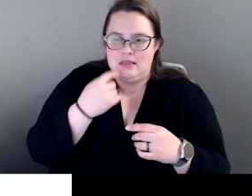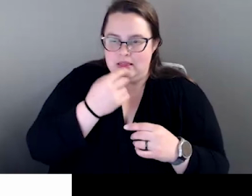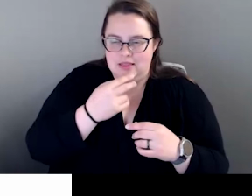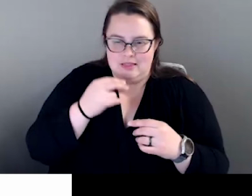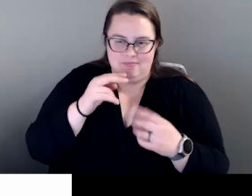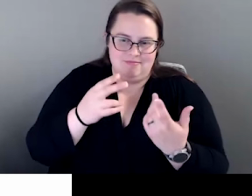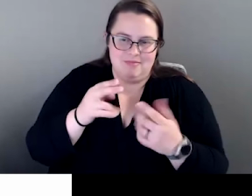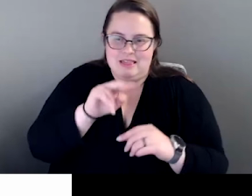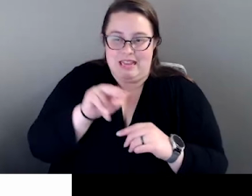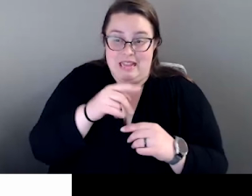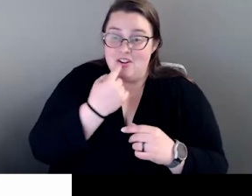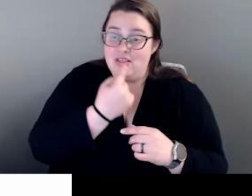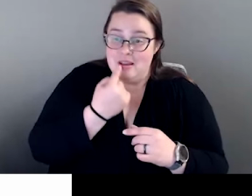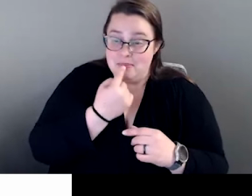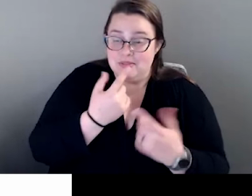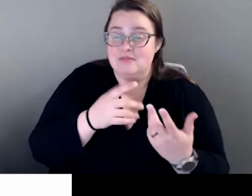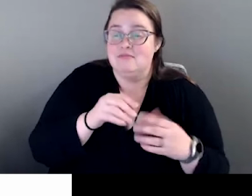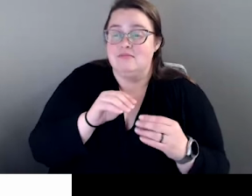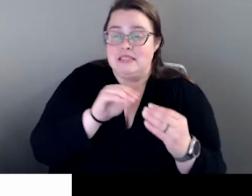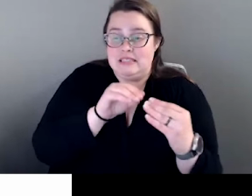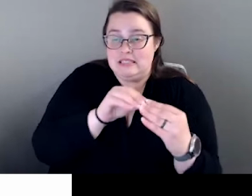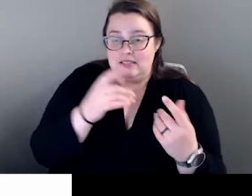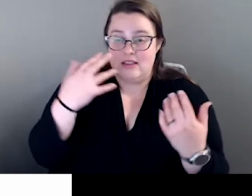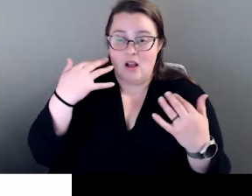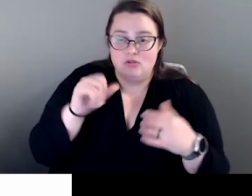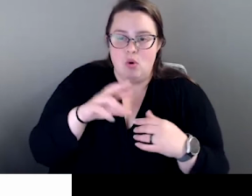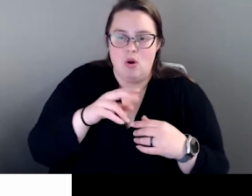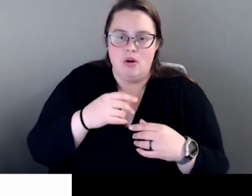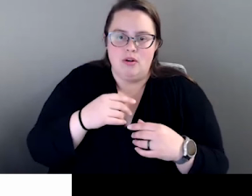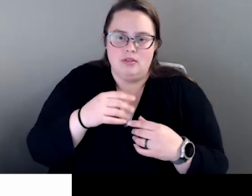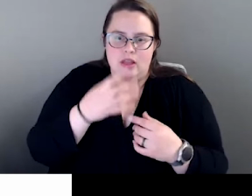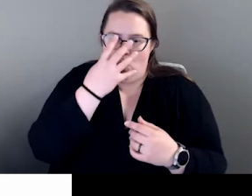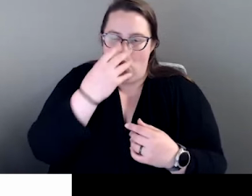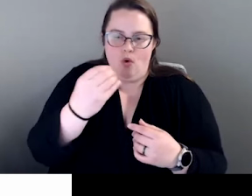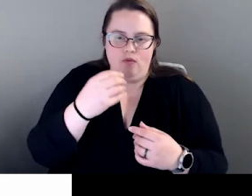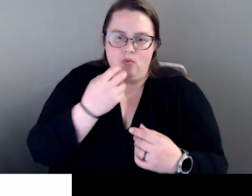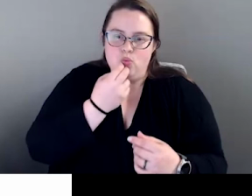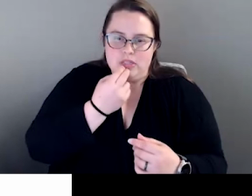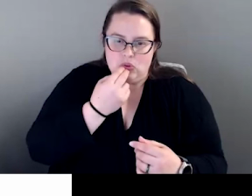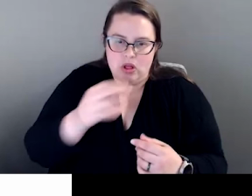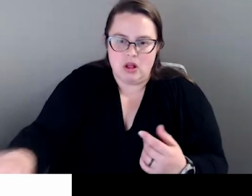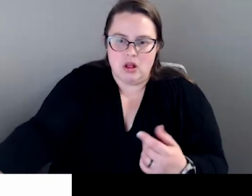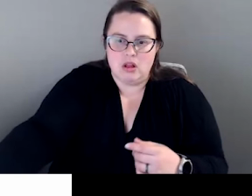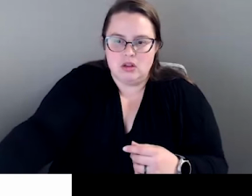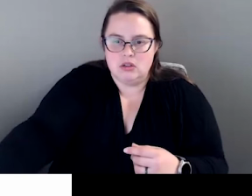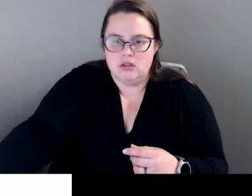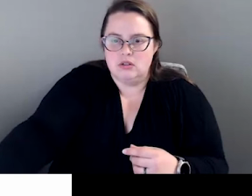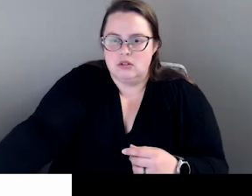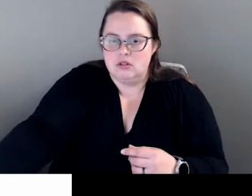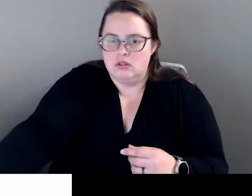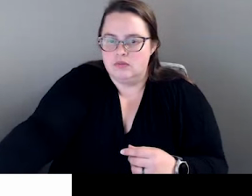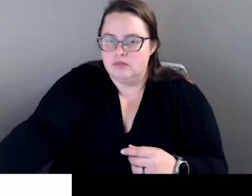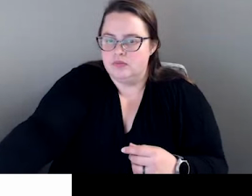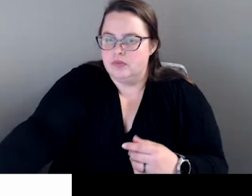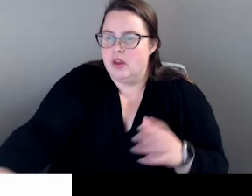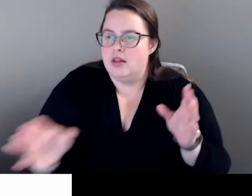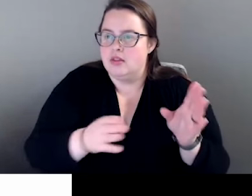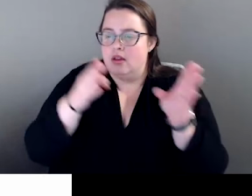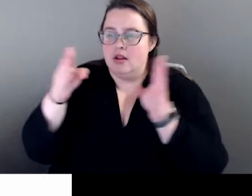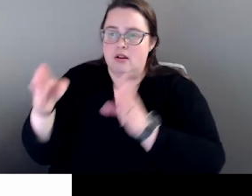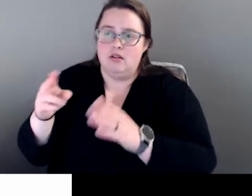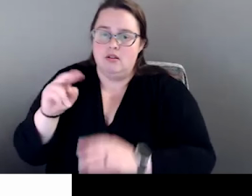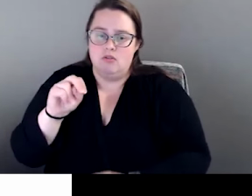know how to do. So whistling at someone, right? And the nonverbal sexual harassment